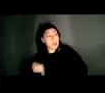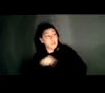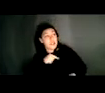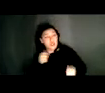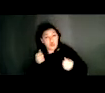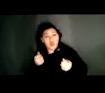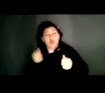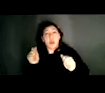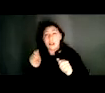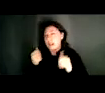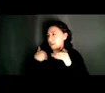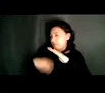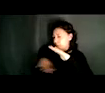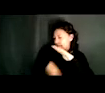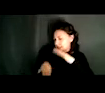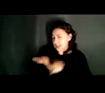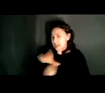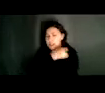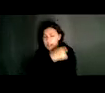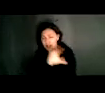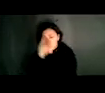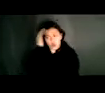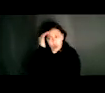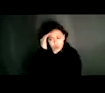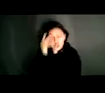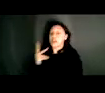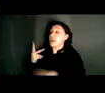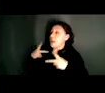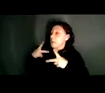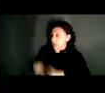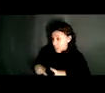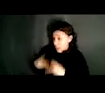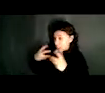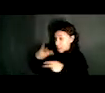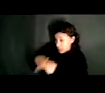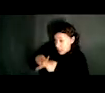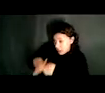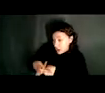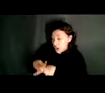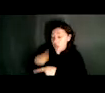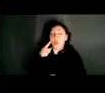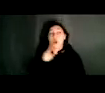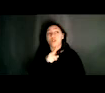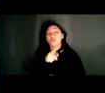clinical knowledge and patient care to grow future clinicians, researchers, and educators. These